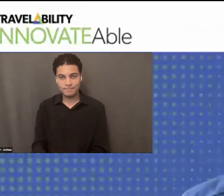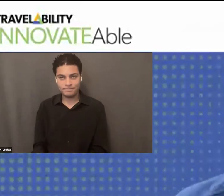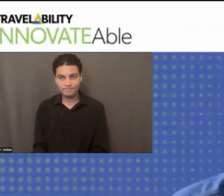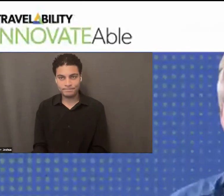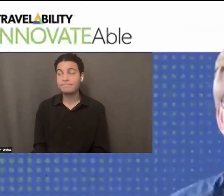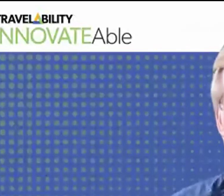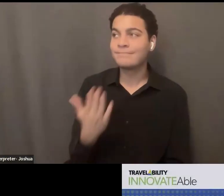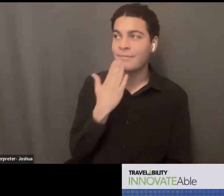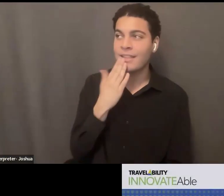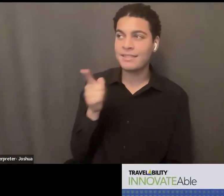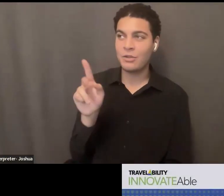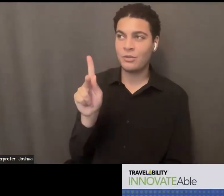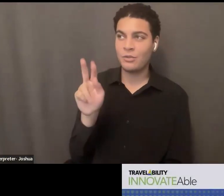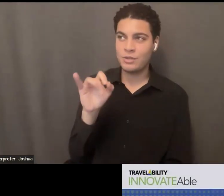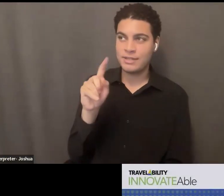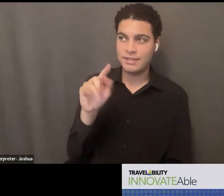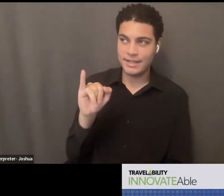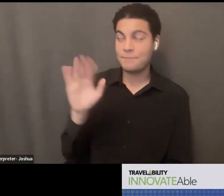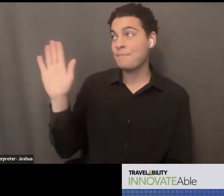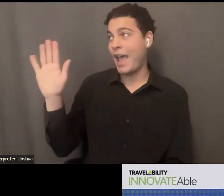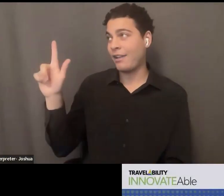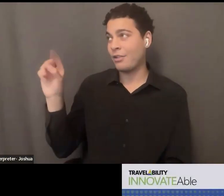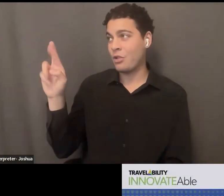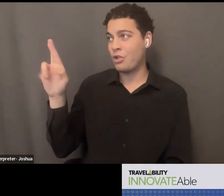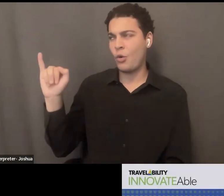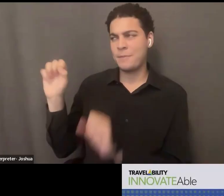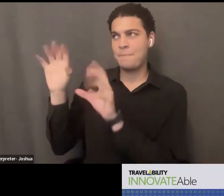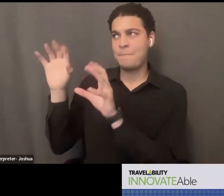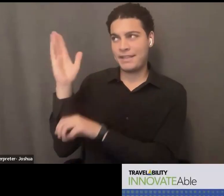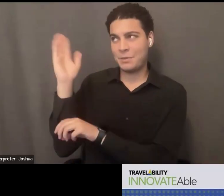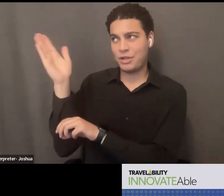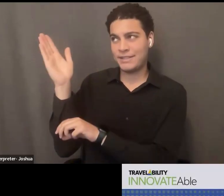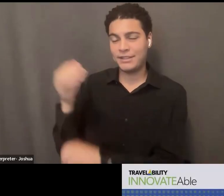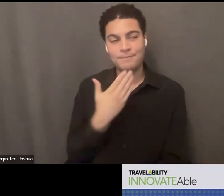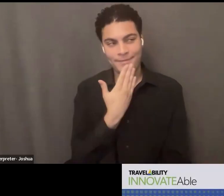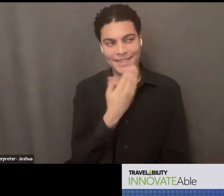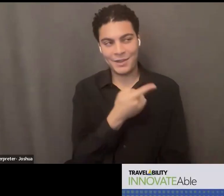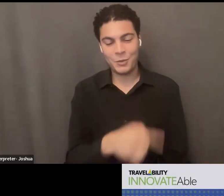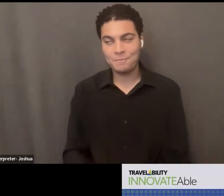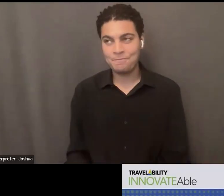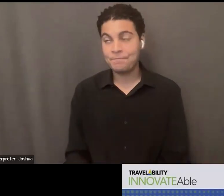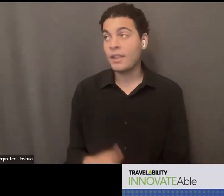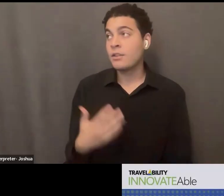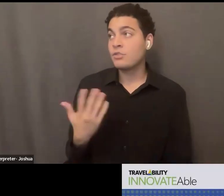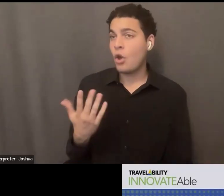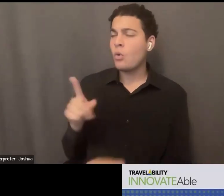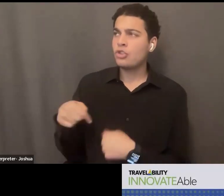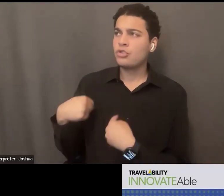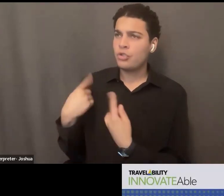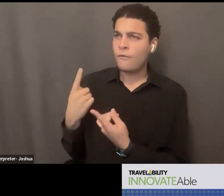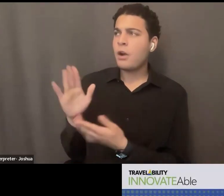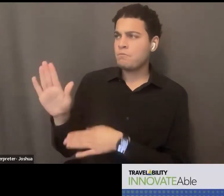Thanks, Christy. Hi, Lori. Great presentation. Thank you. What so far, and you guys have been in business for a little